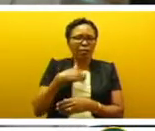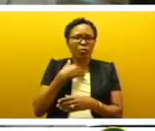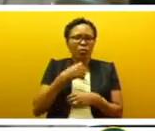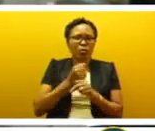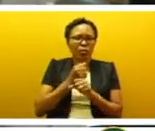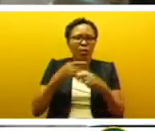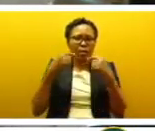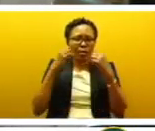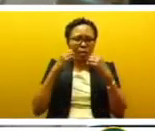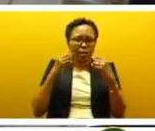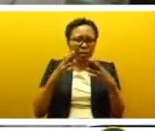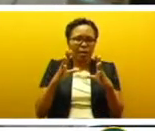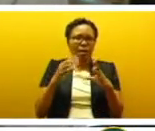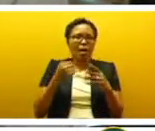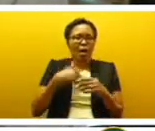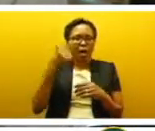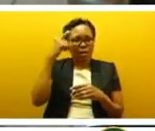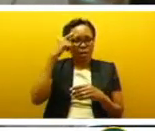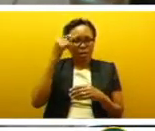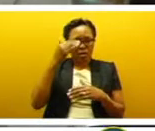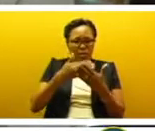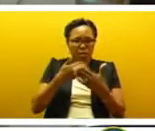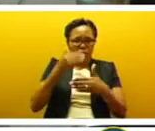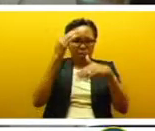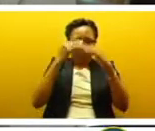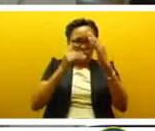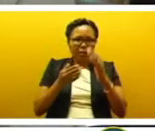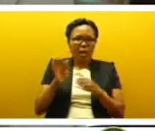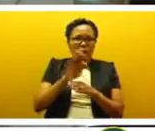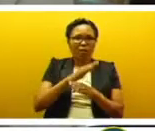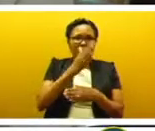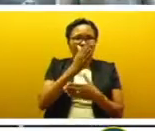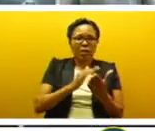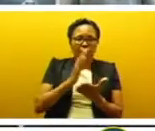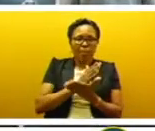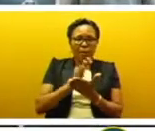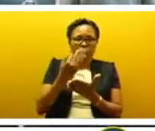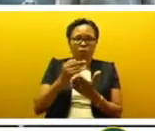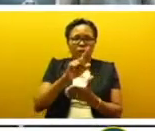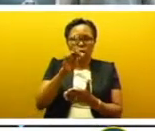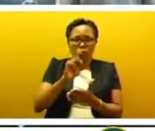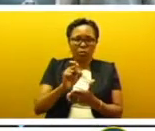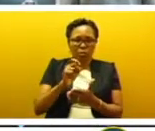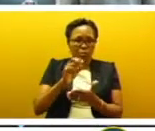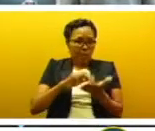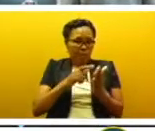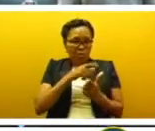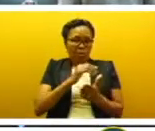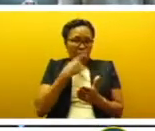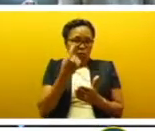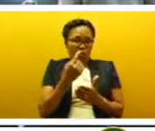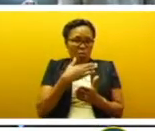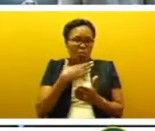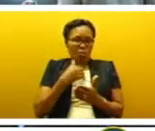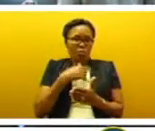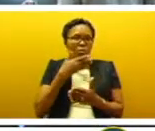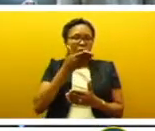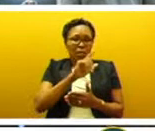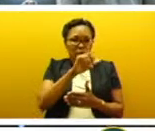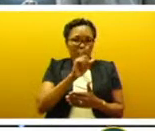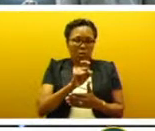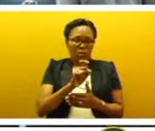I think Professor has covered. Okay. So you're only answering the question by the court? Yes, my lady.